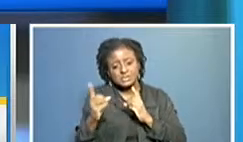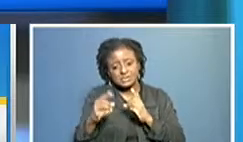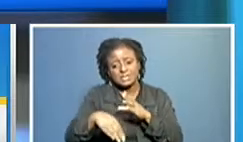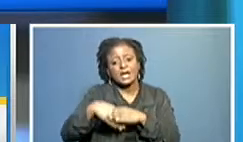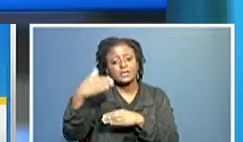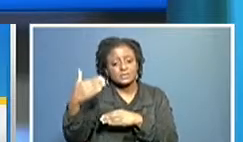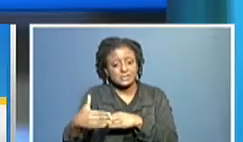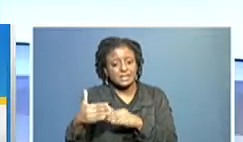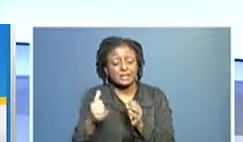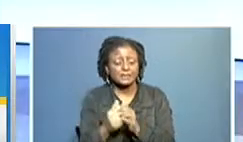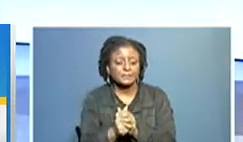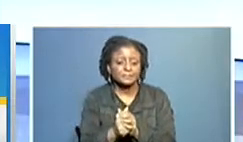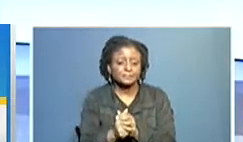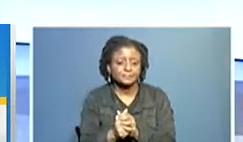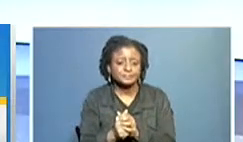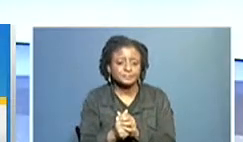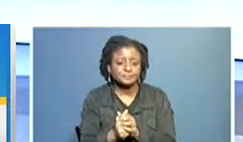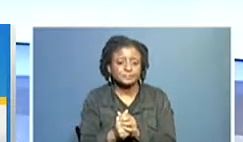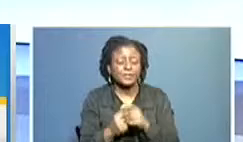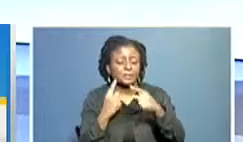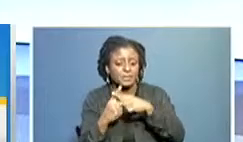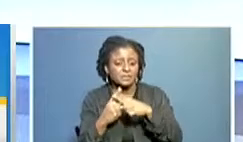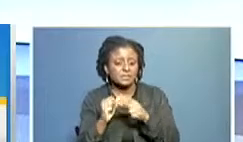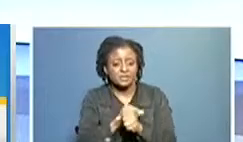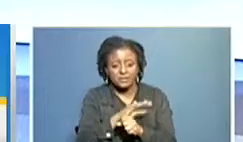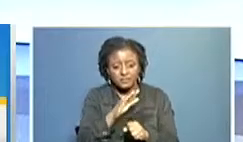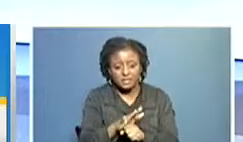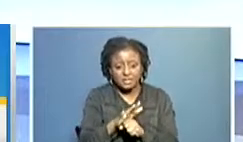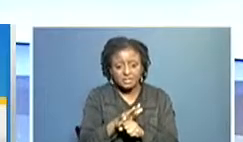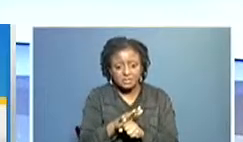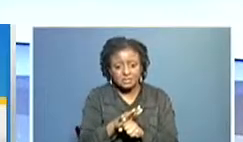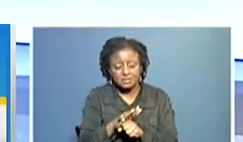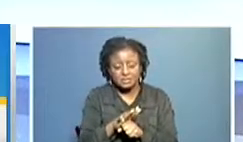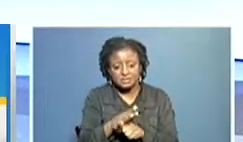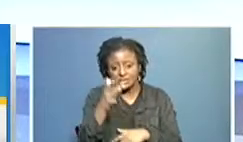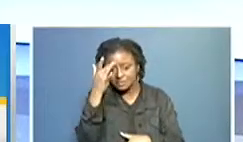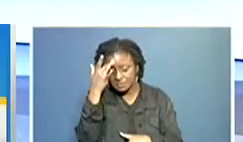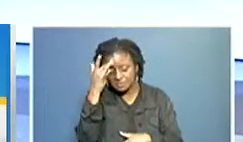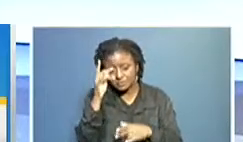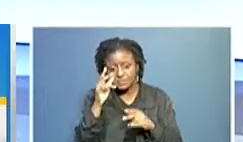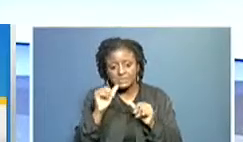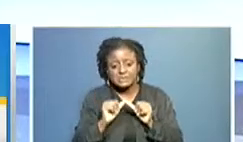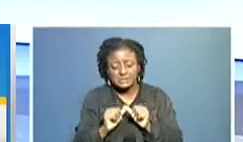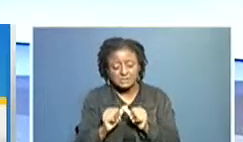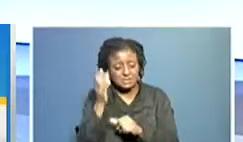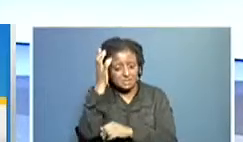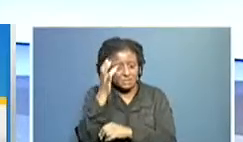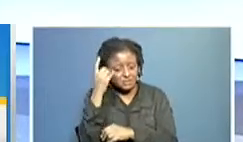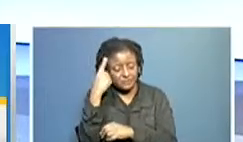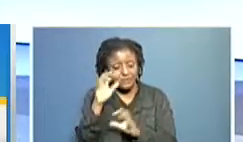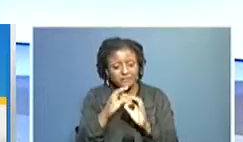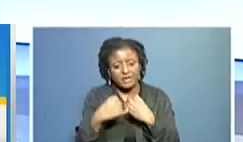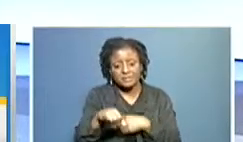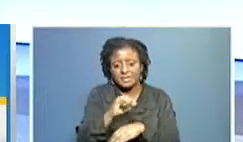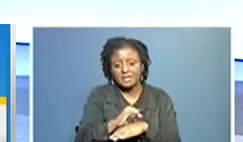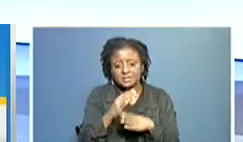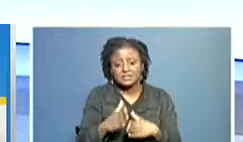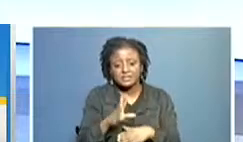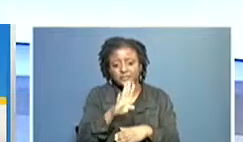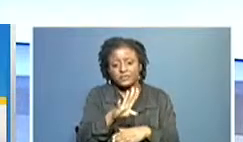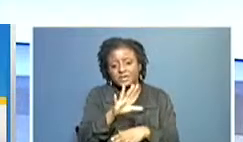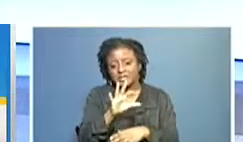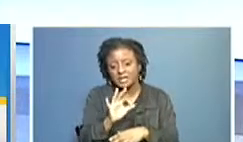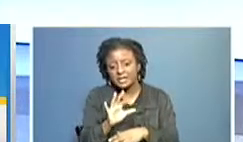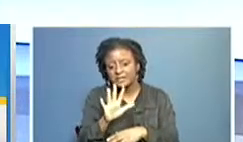outside. Positive COVID-19 infections still a concern for Family Islanders. 495 cases have already